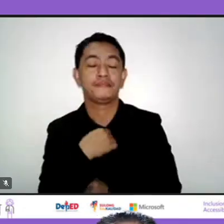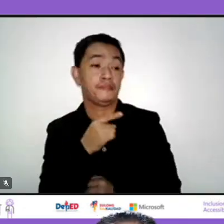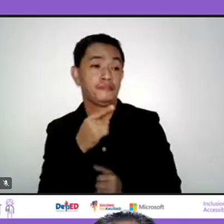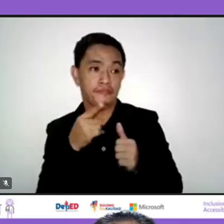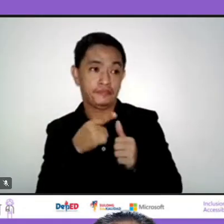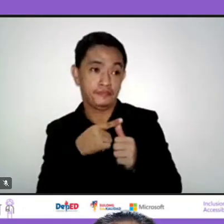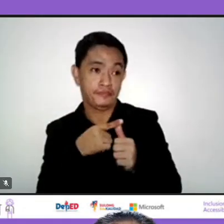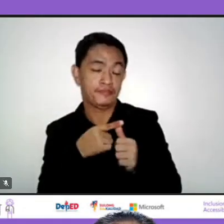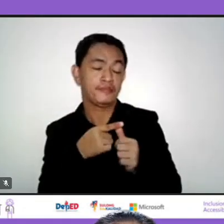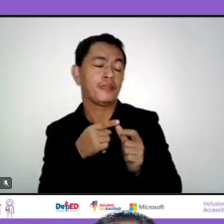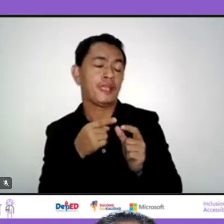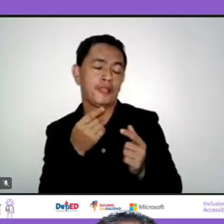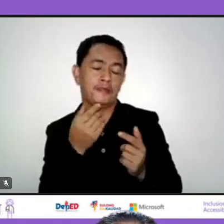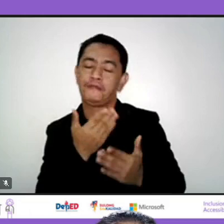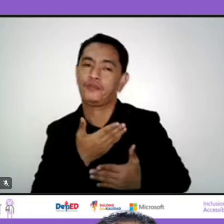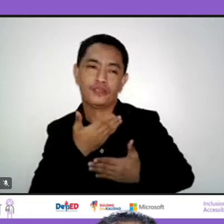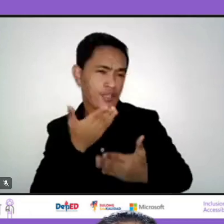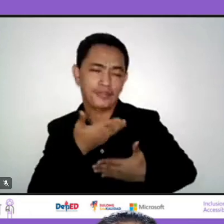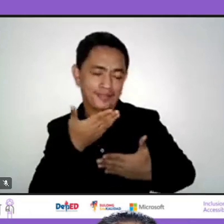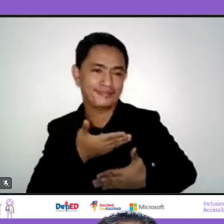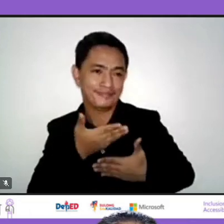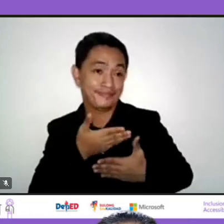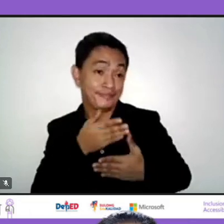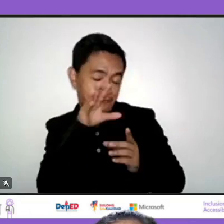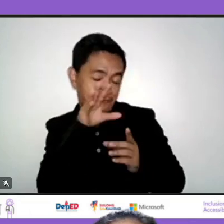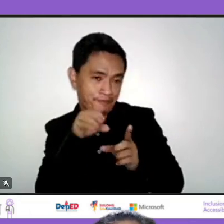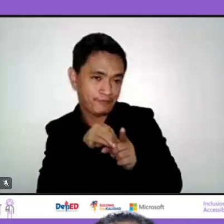Ms. Reina, you can start. Yes.